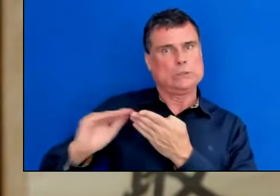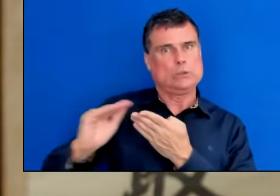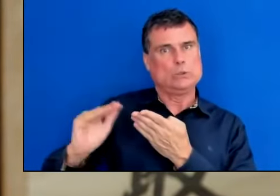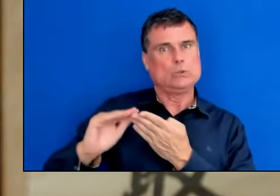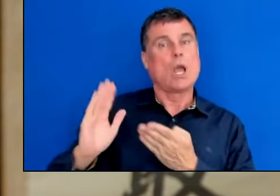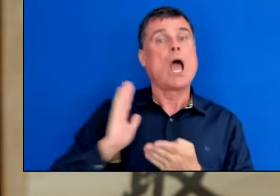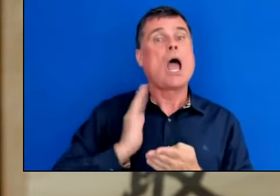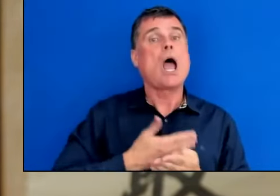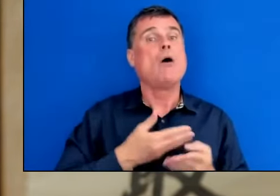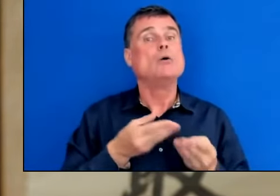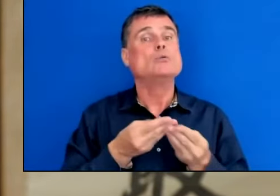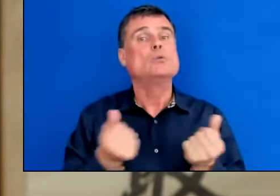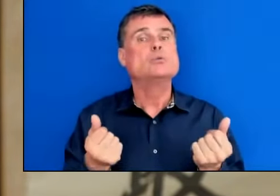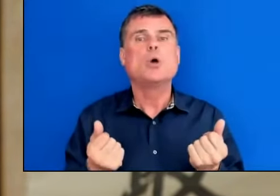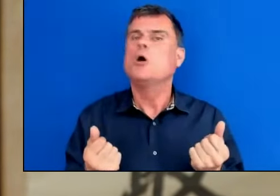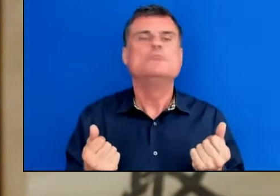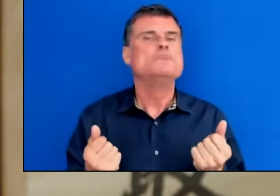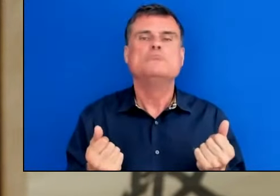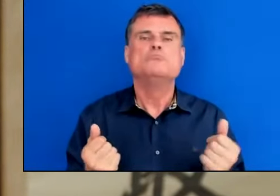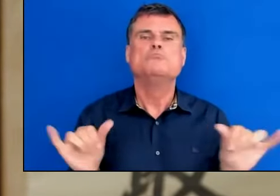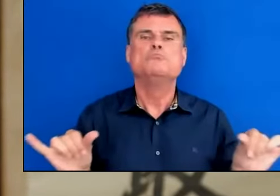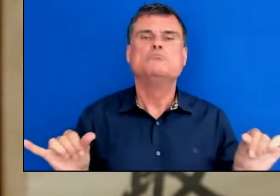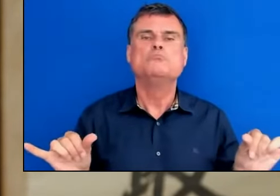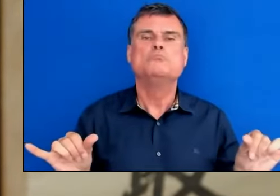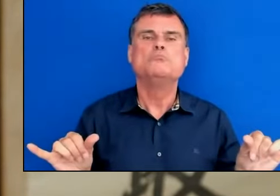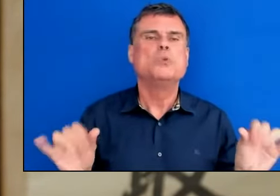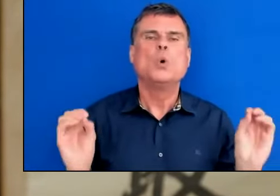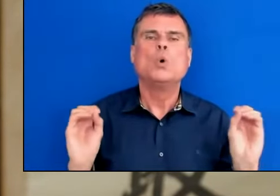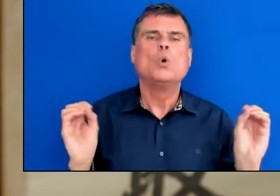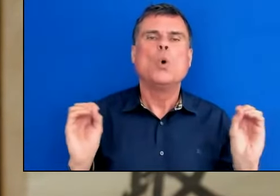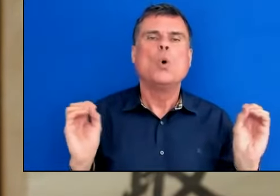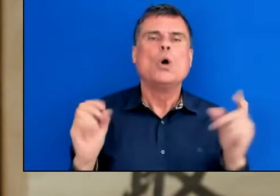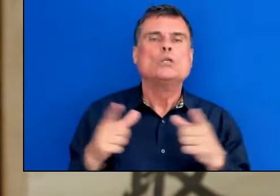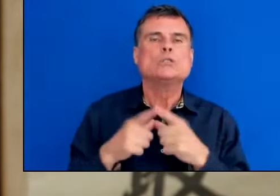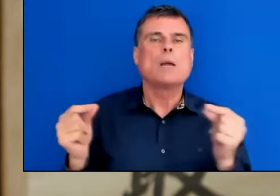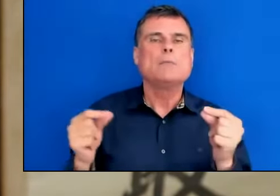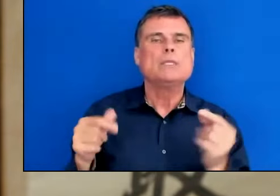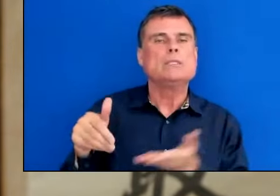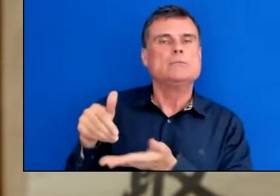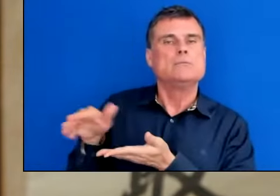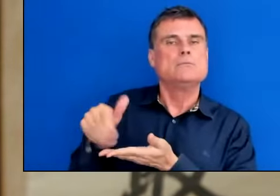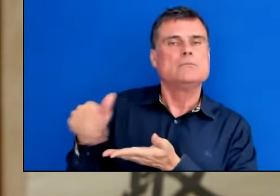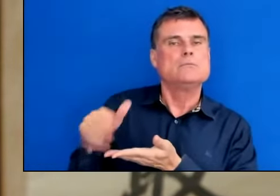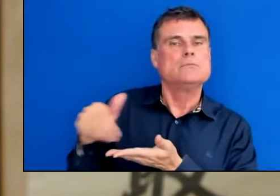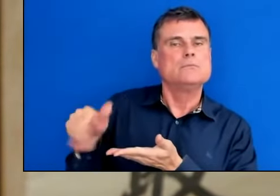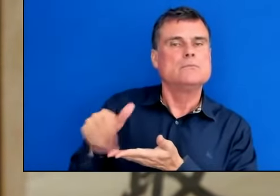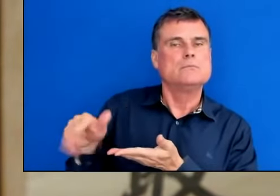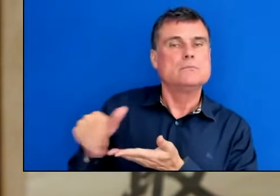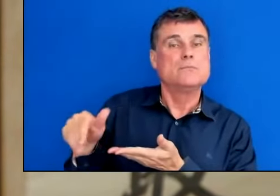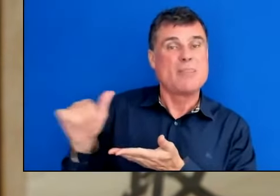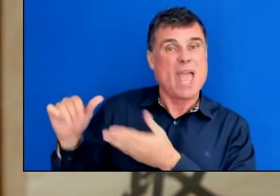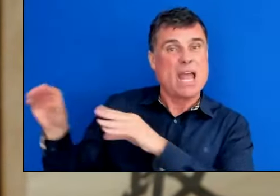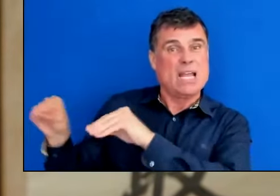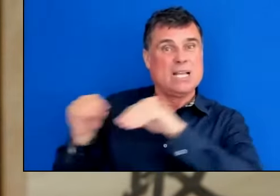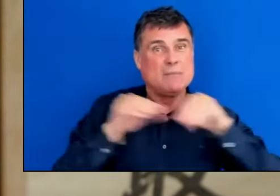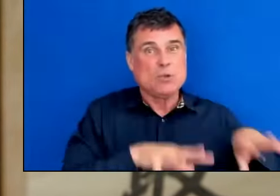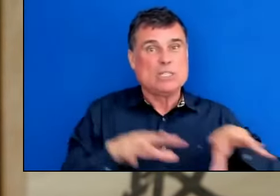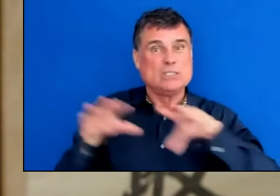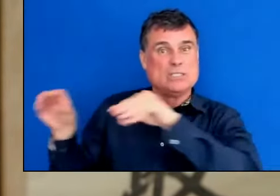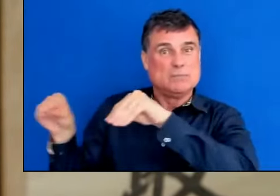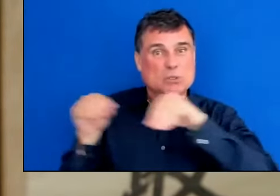a solution, a permanent solution if possible, of an immigration that was